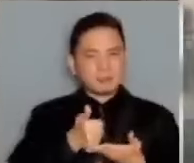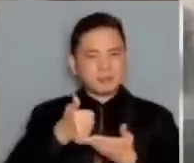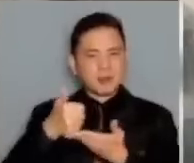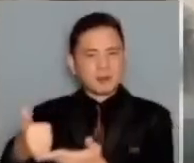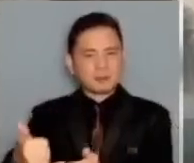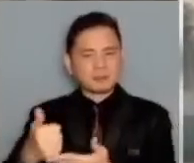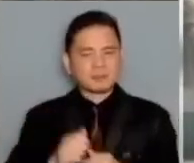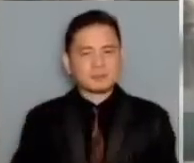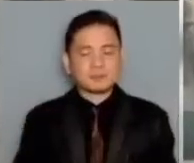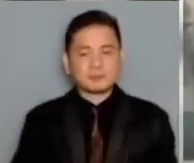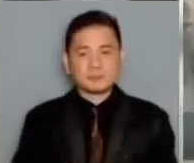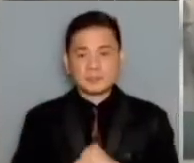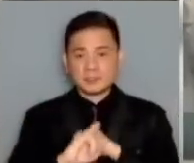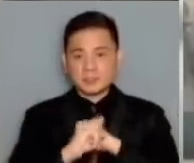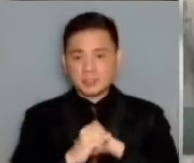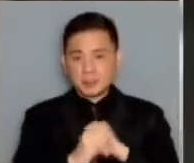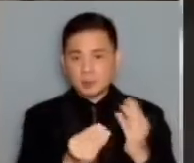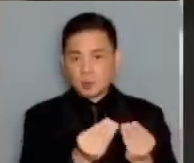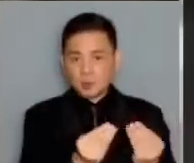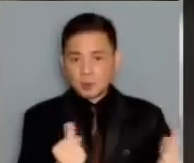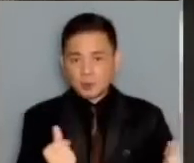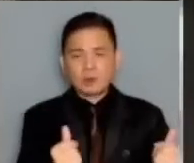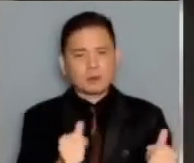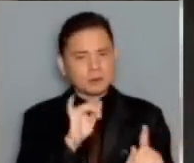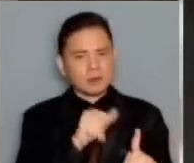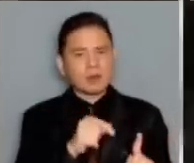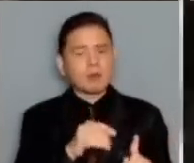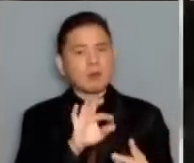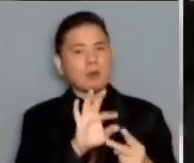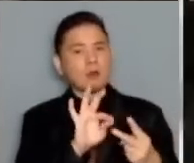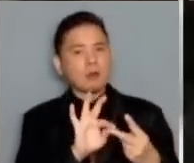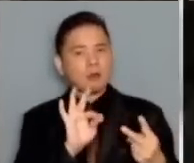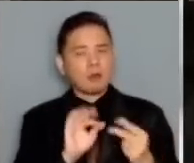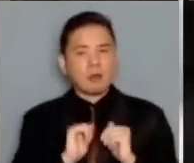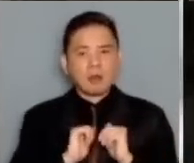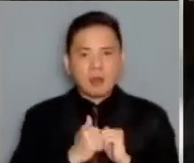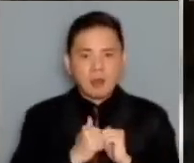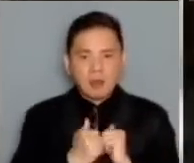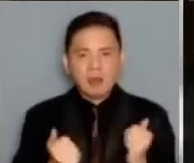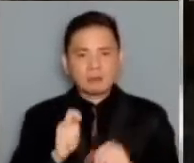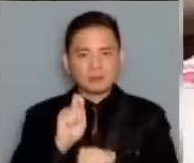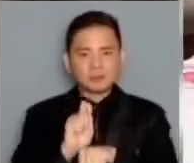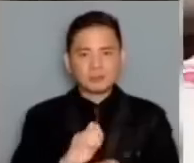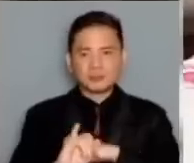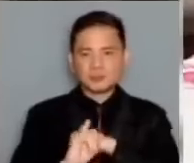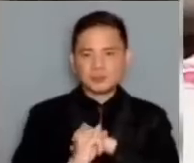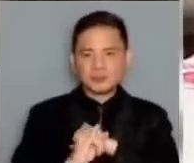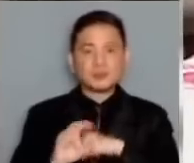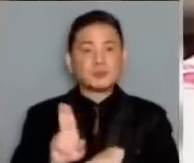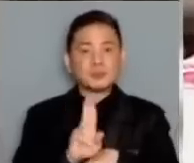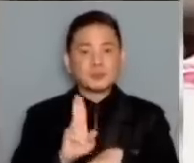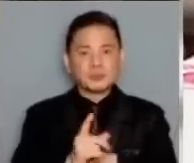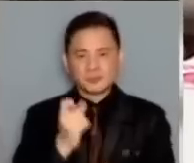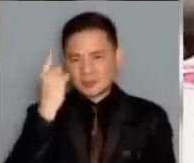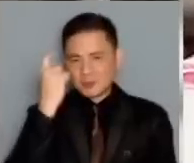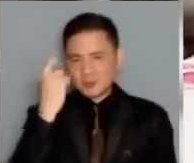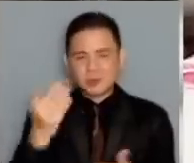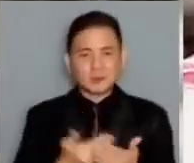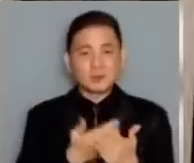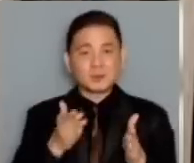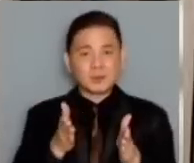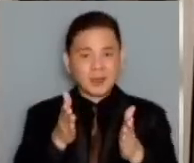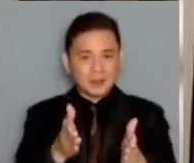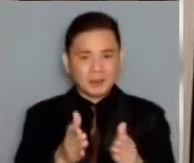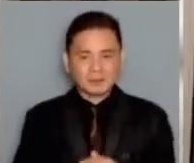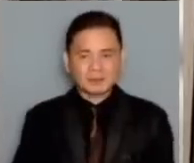isang magandang paraan daw ito para mapanatiling buhay ang mga traditional na jeep kahit sa bagong paraan. Jeepneys are really